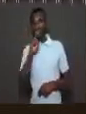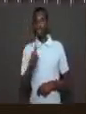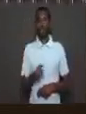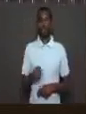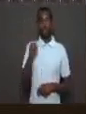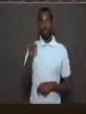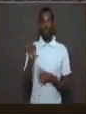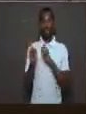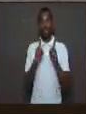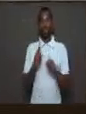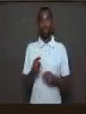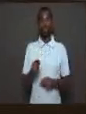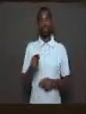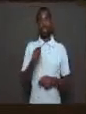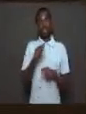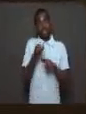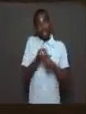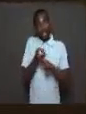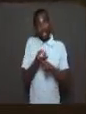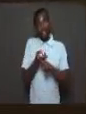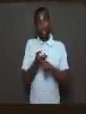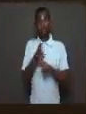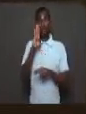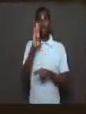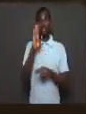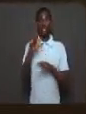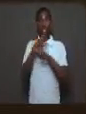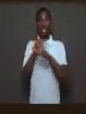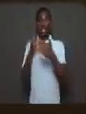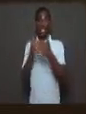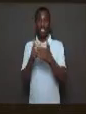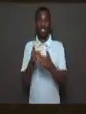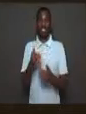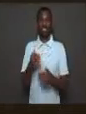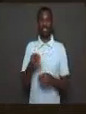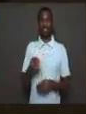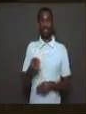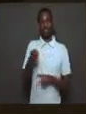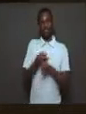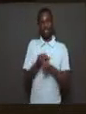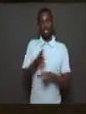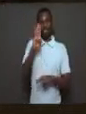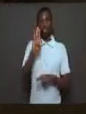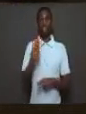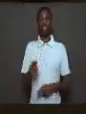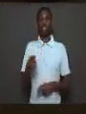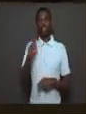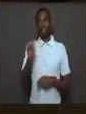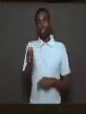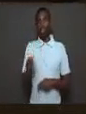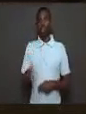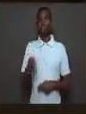overtakes train B, which is moving with a speed of 20 meters per second.